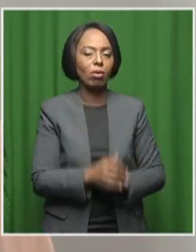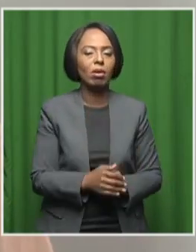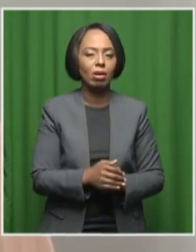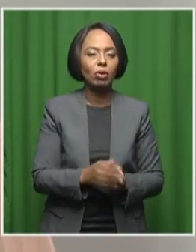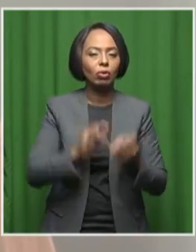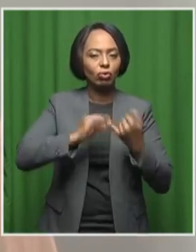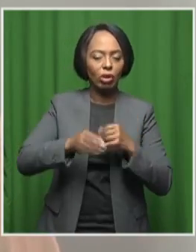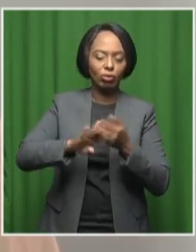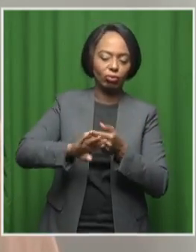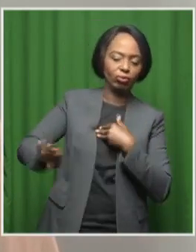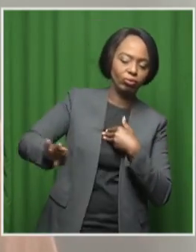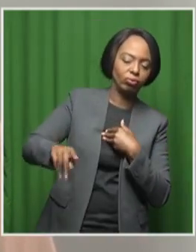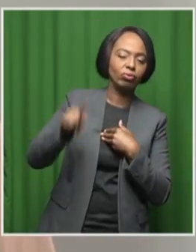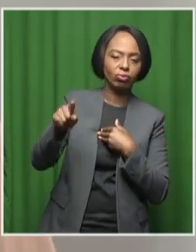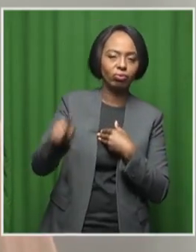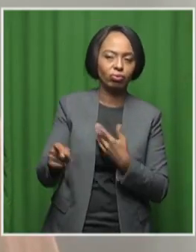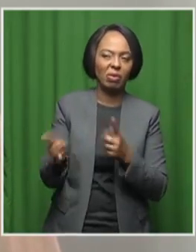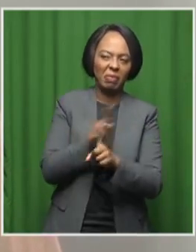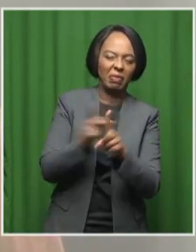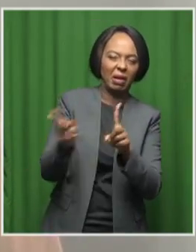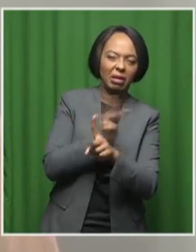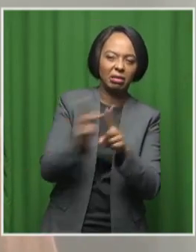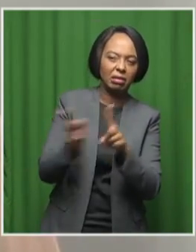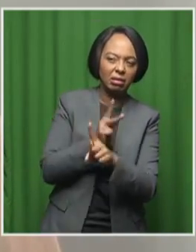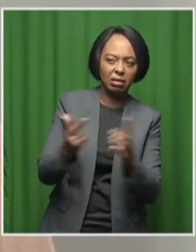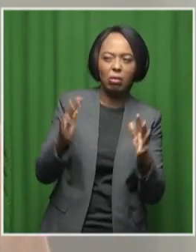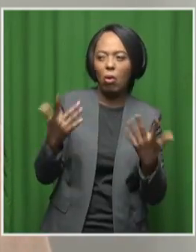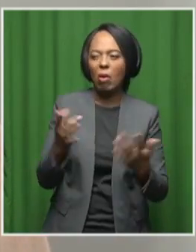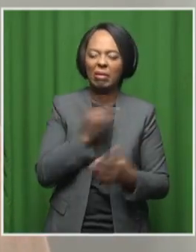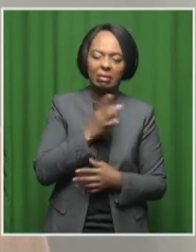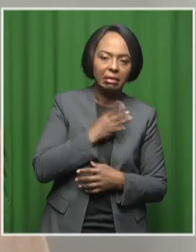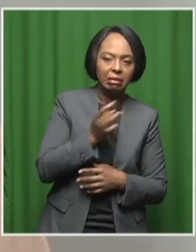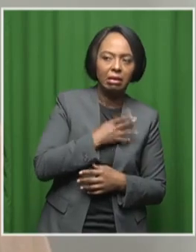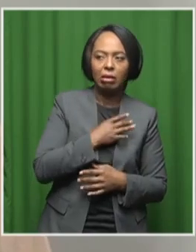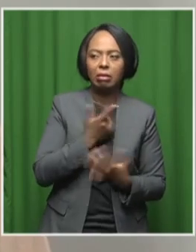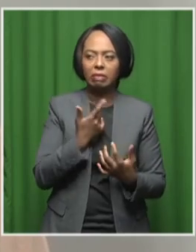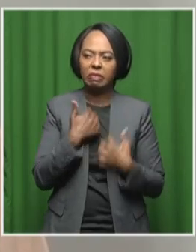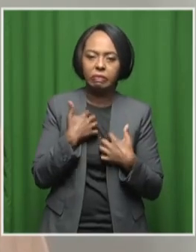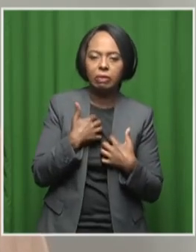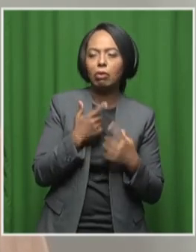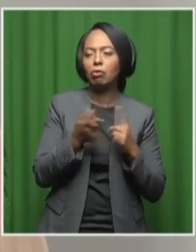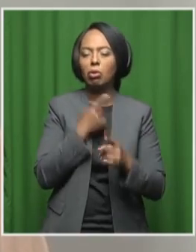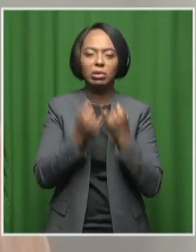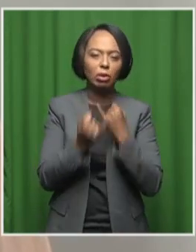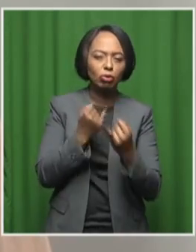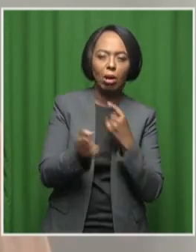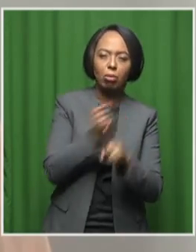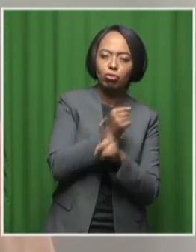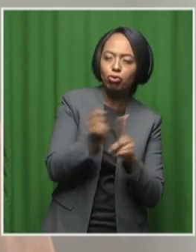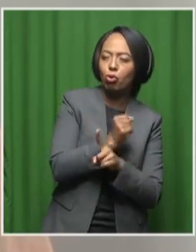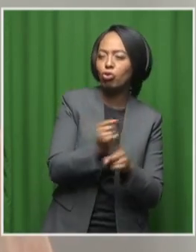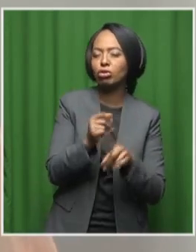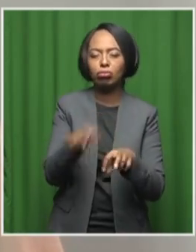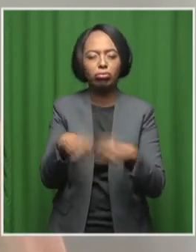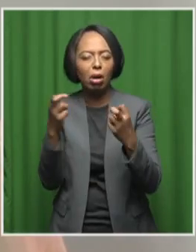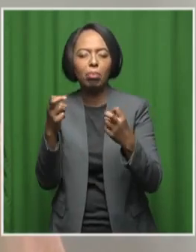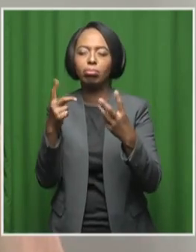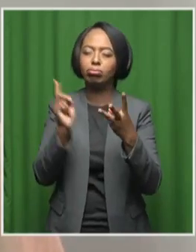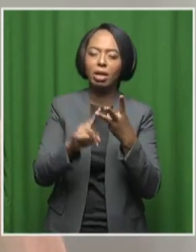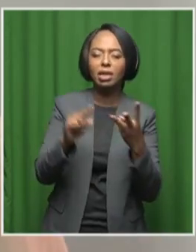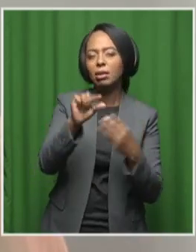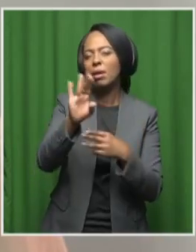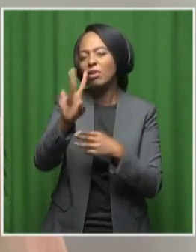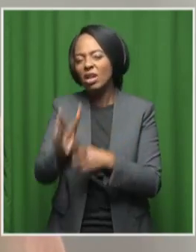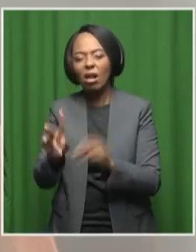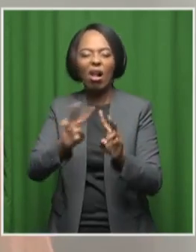secondary traumatisation or victimisation of victims of sexual and gender-based violence, and to really support